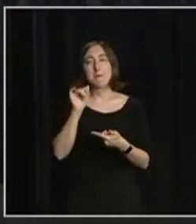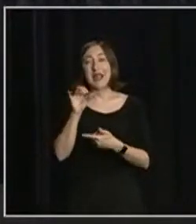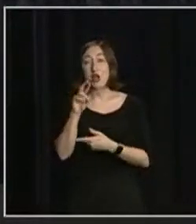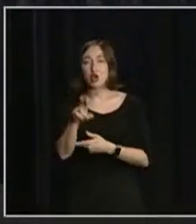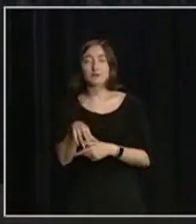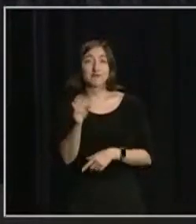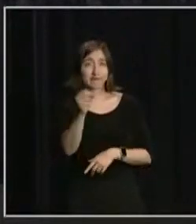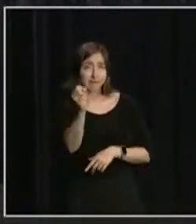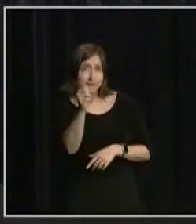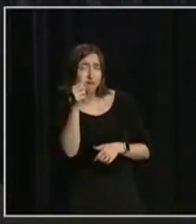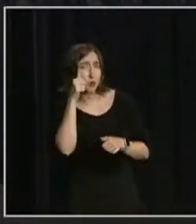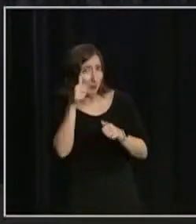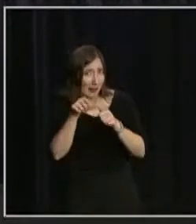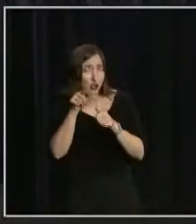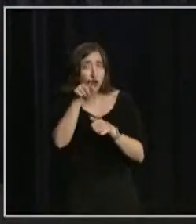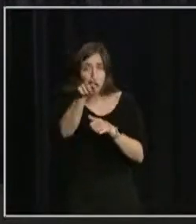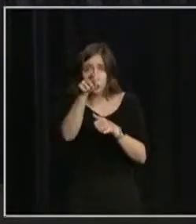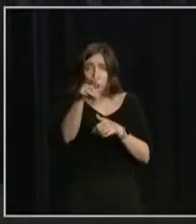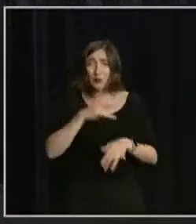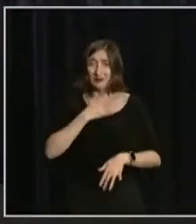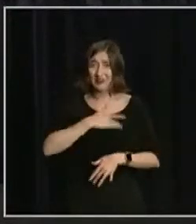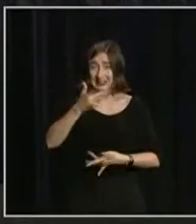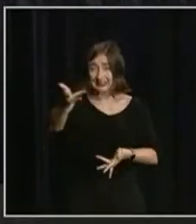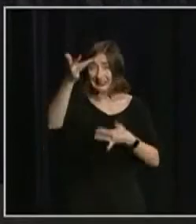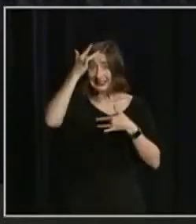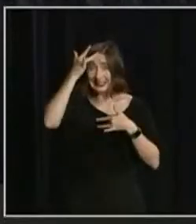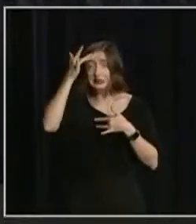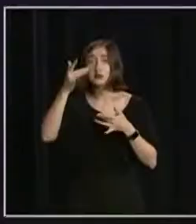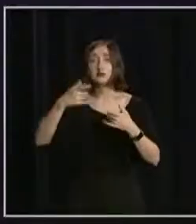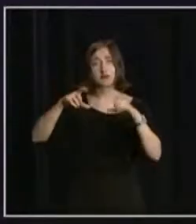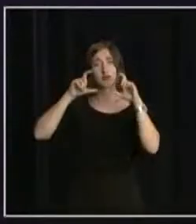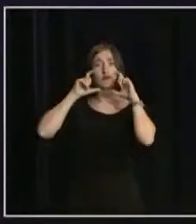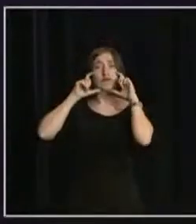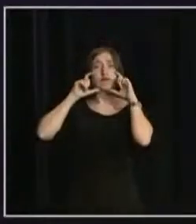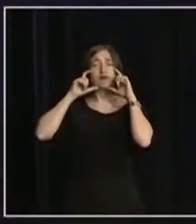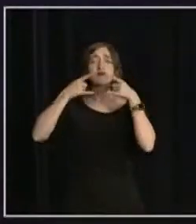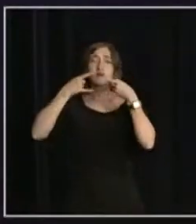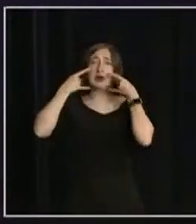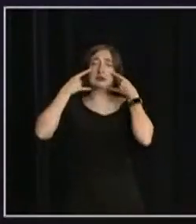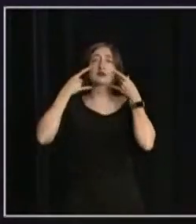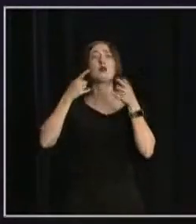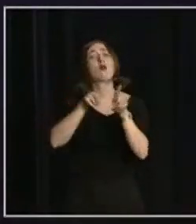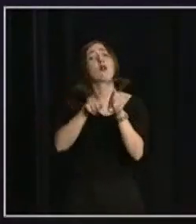yourself and others, wear a mask, etc. Also, find a testing location by visiting